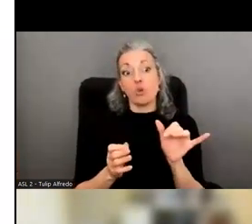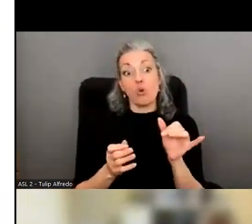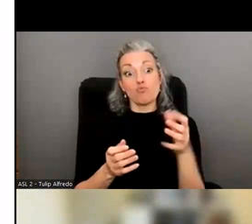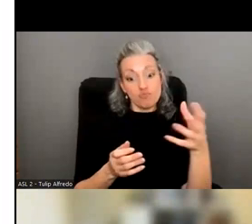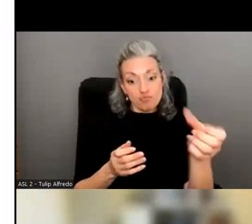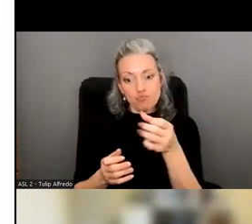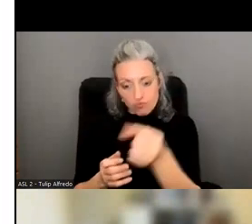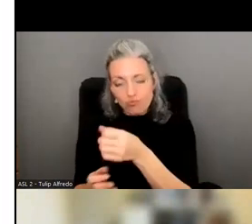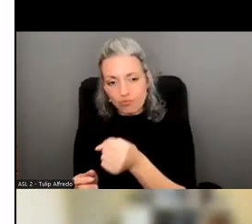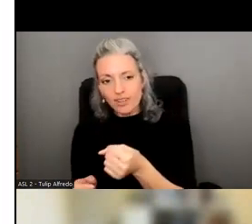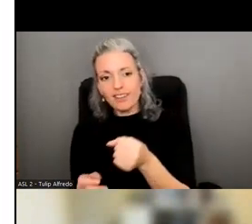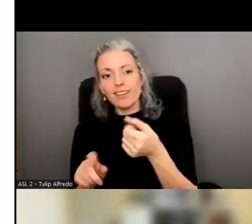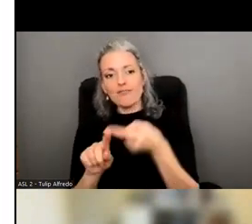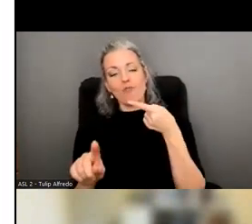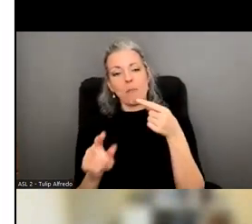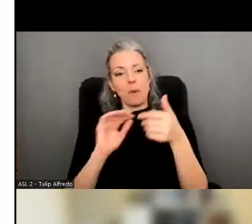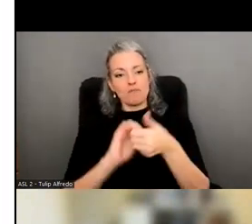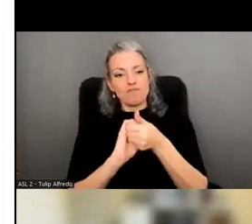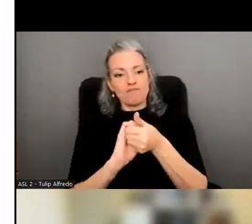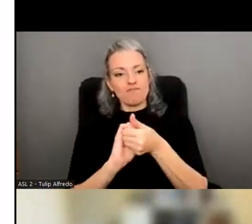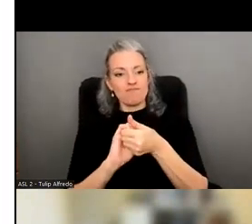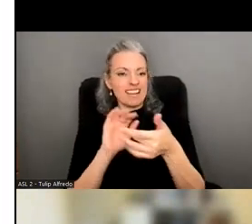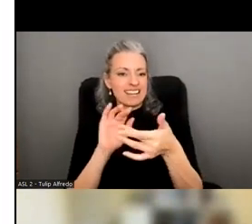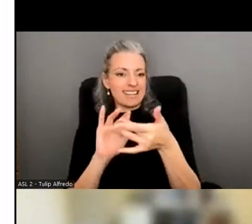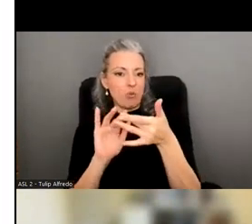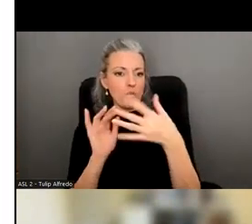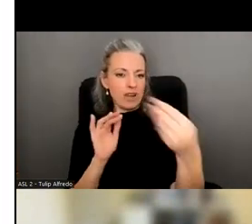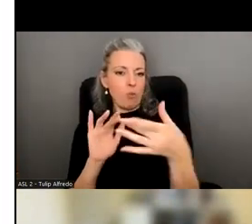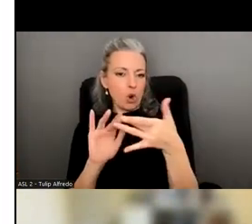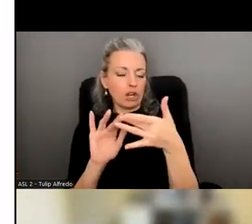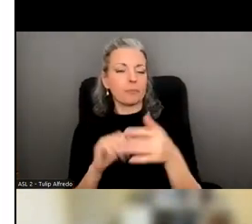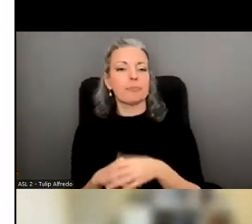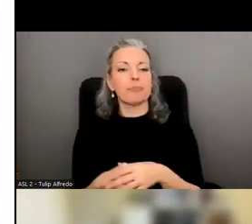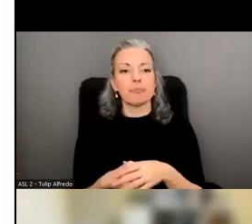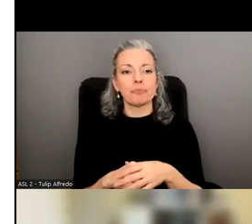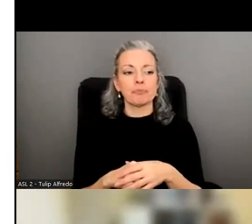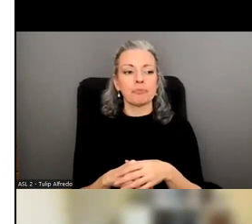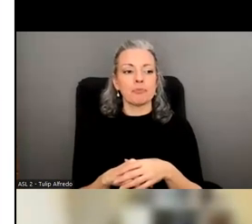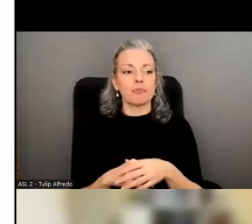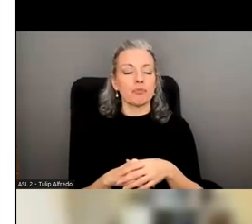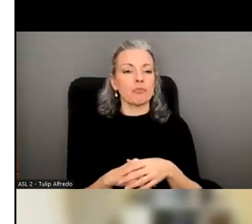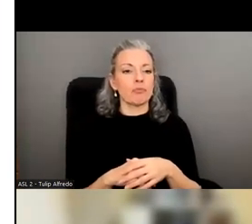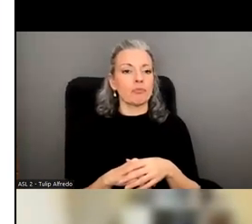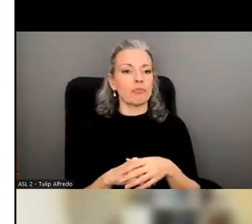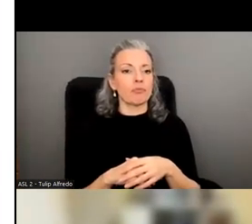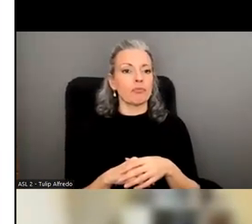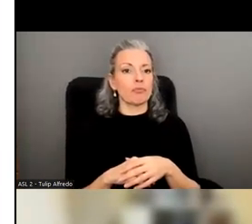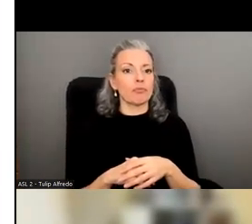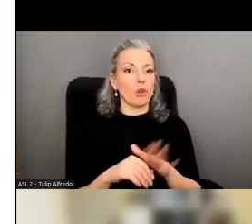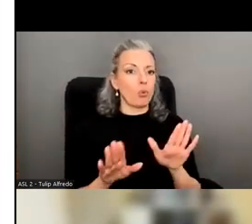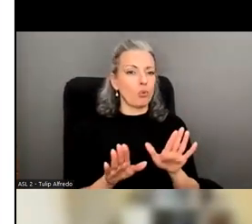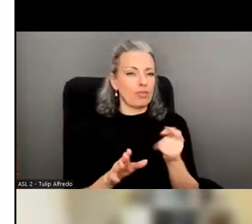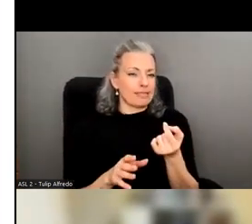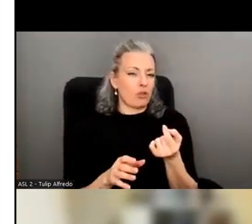fantastic community partner network. Next slide, please. And then, oh, something happened with the formatting here,